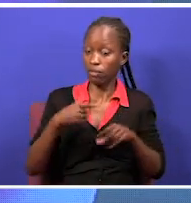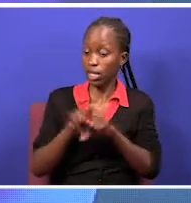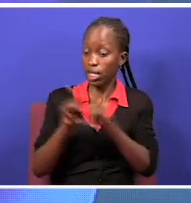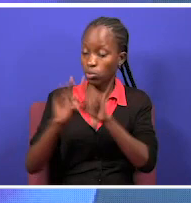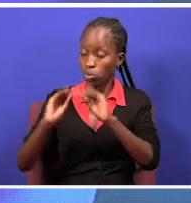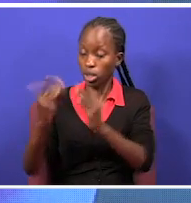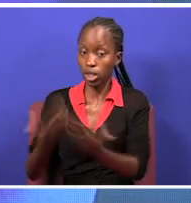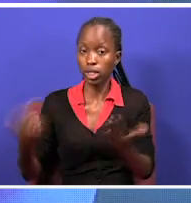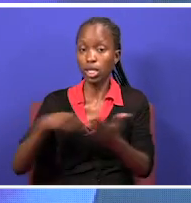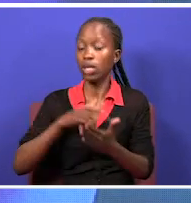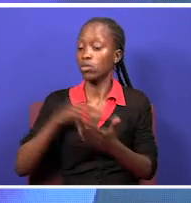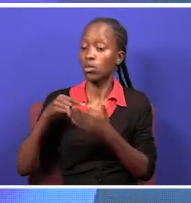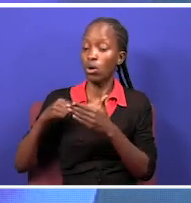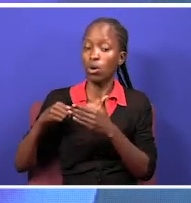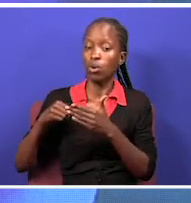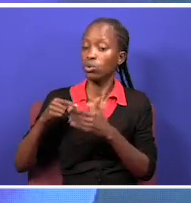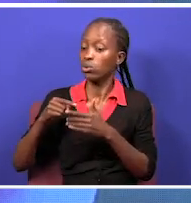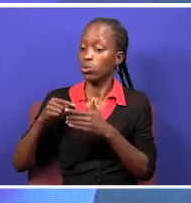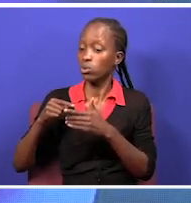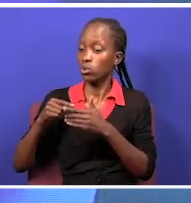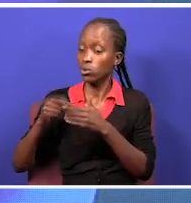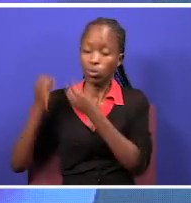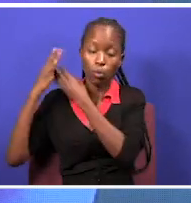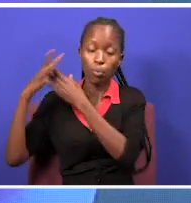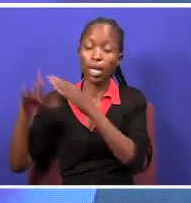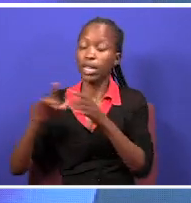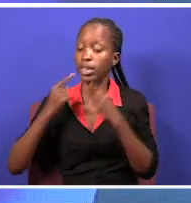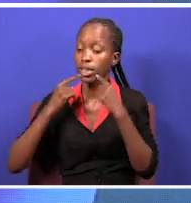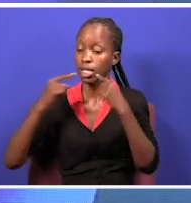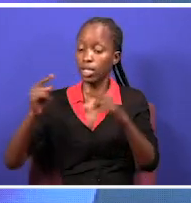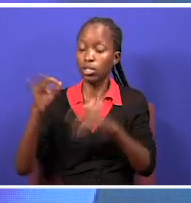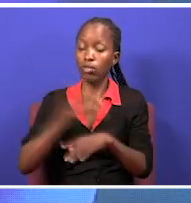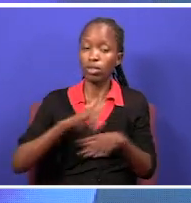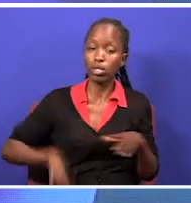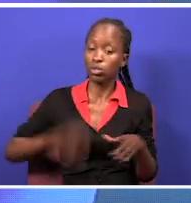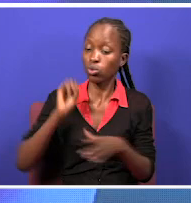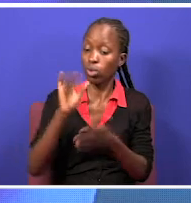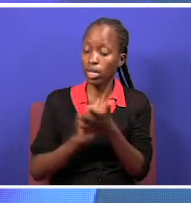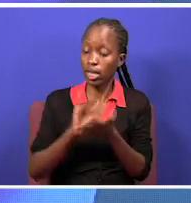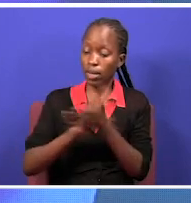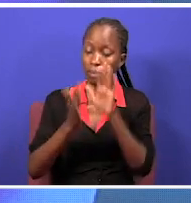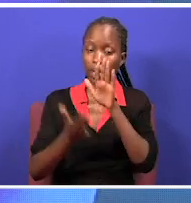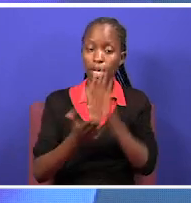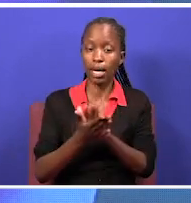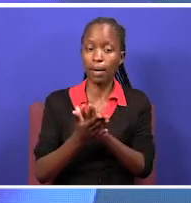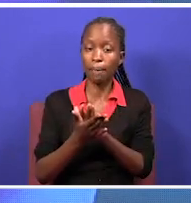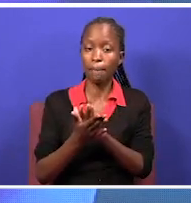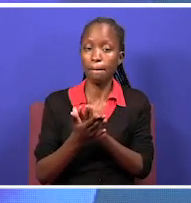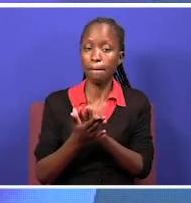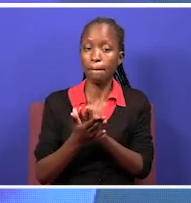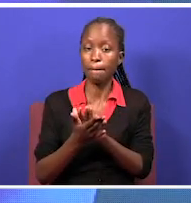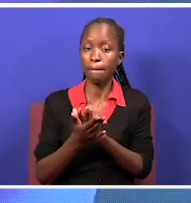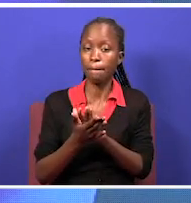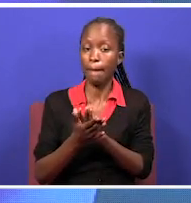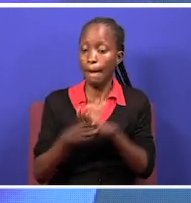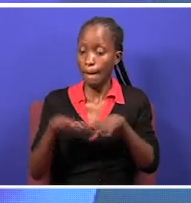them to follow the decrees of the Lord so that they become beneficiaries of this